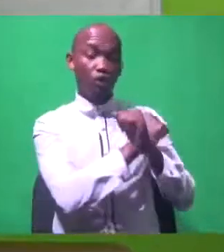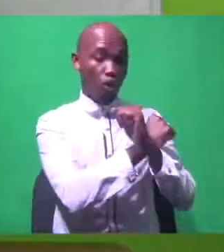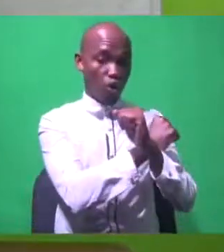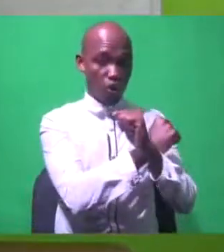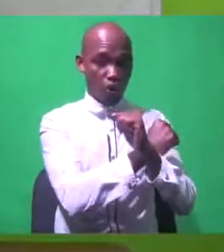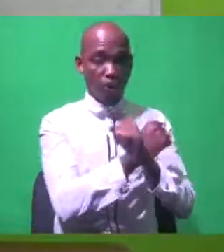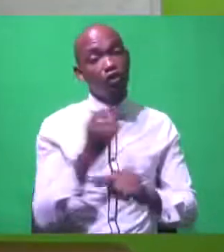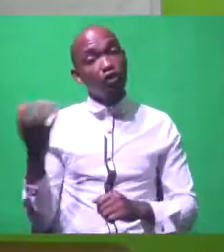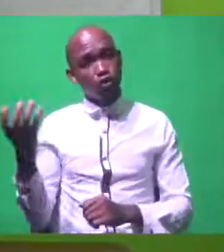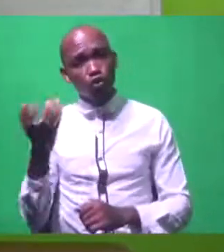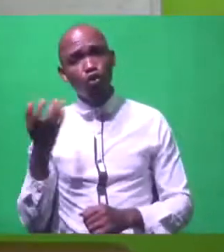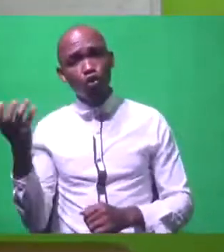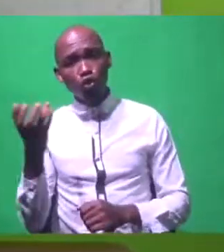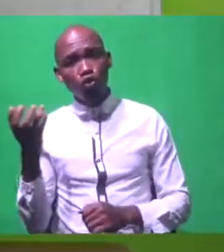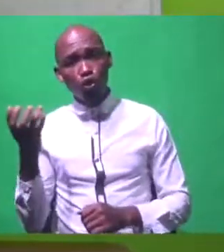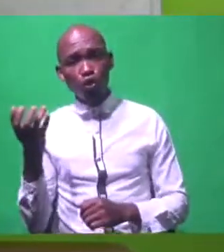Social